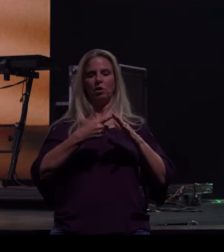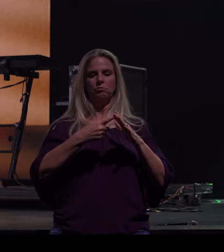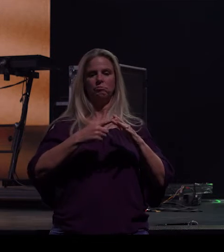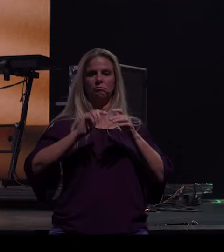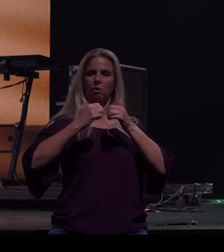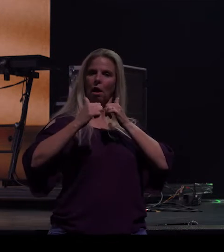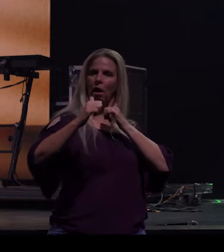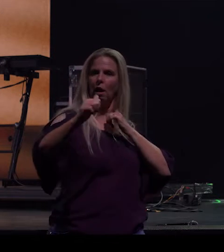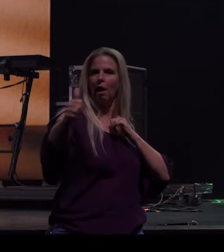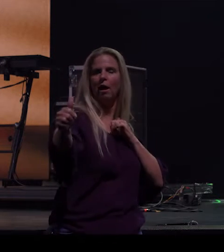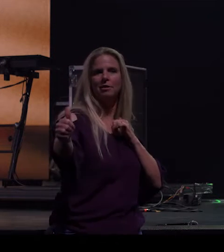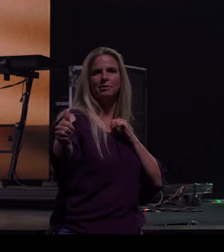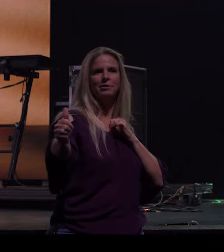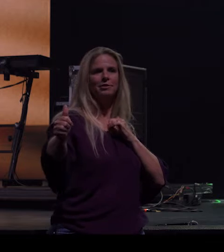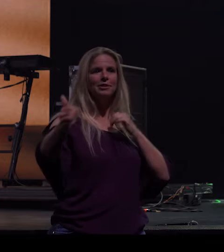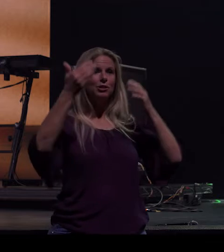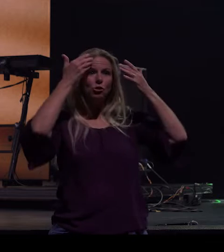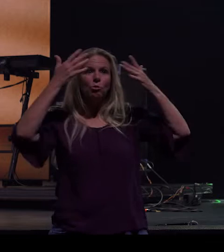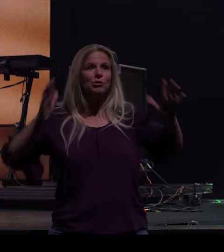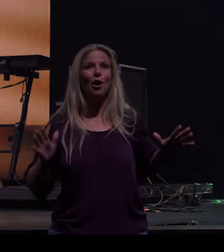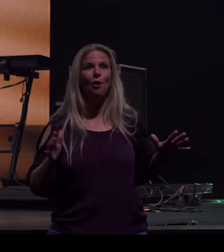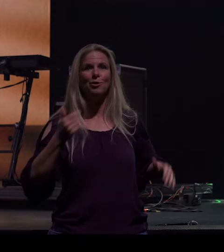know. Just say it.